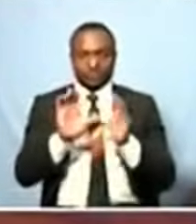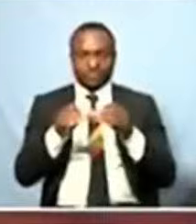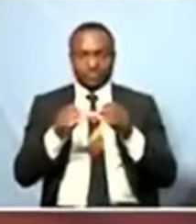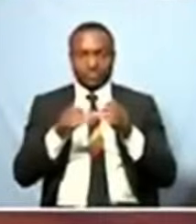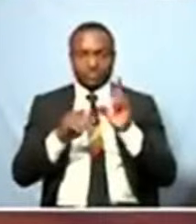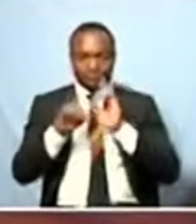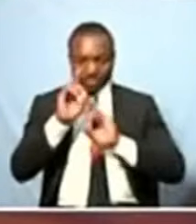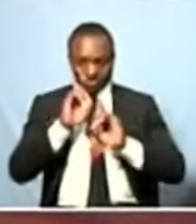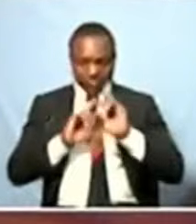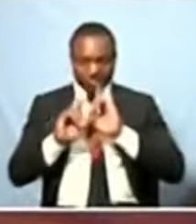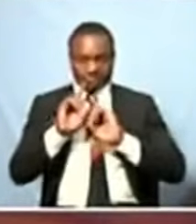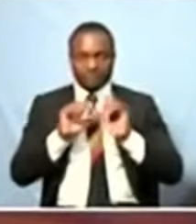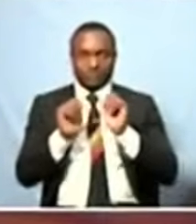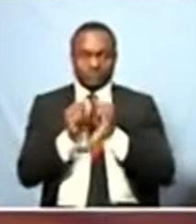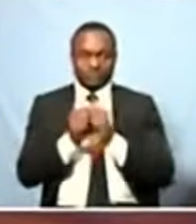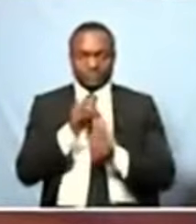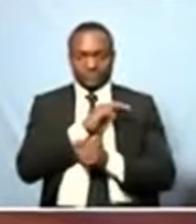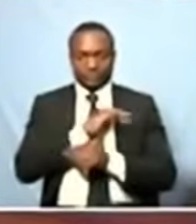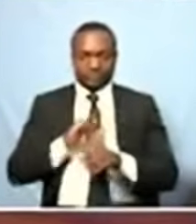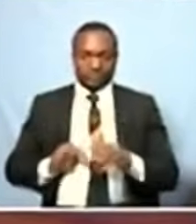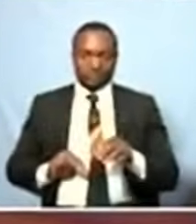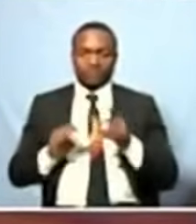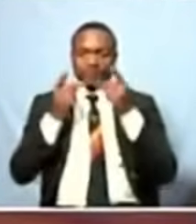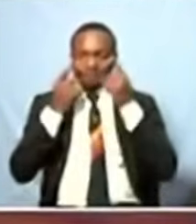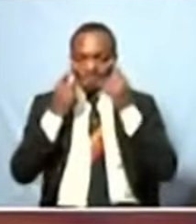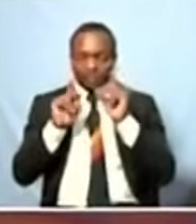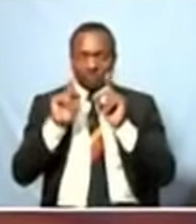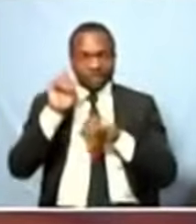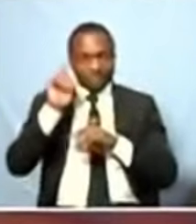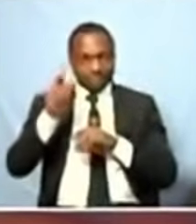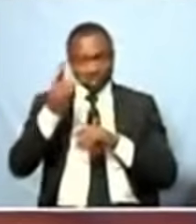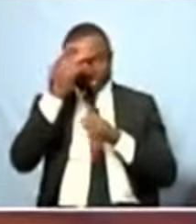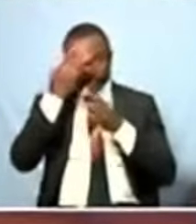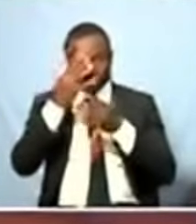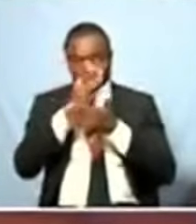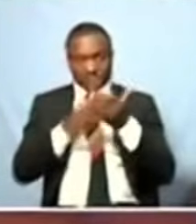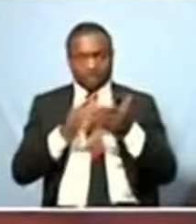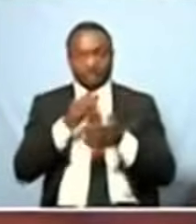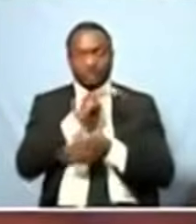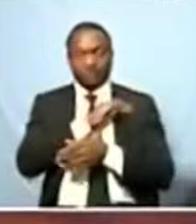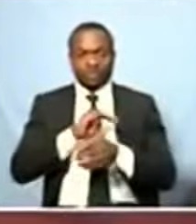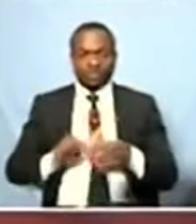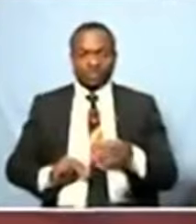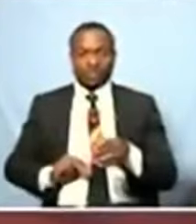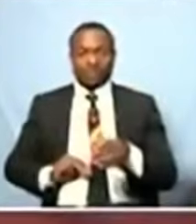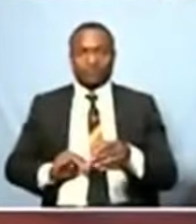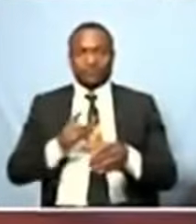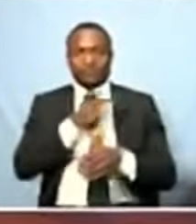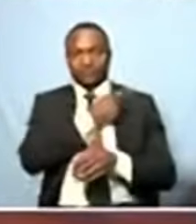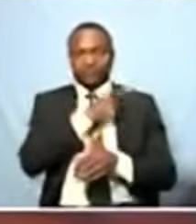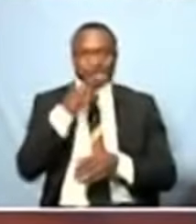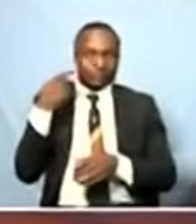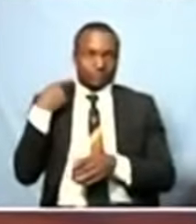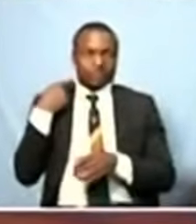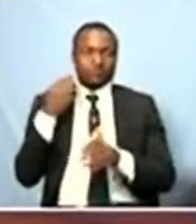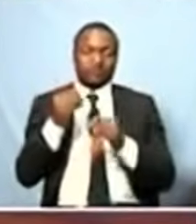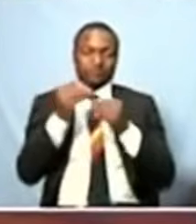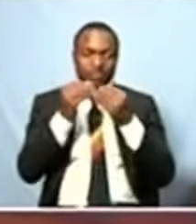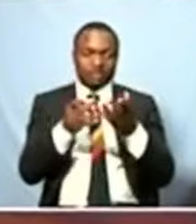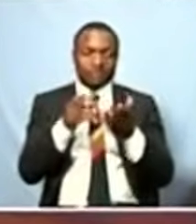continue interacting with members of the public. And later on, we expect some members of the public, members of Parliament rather, to